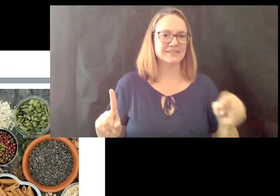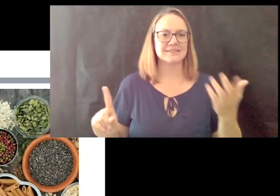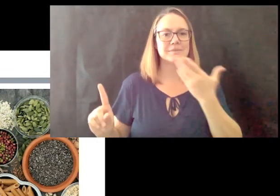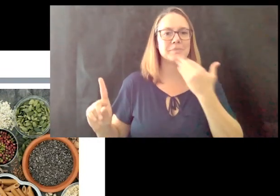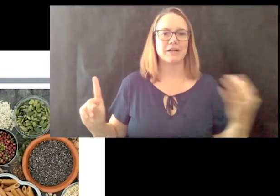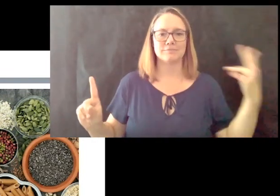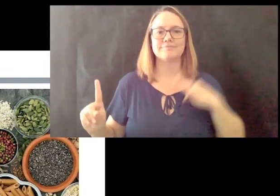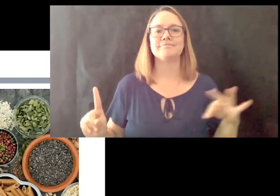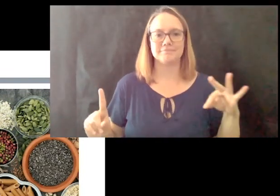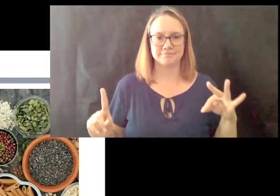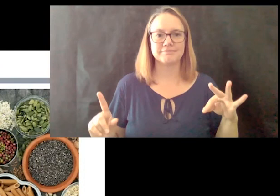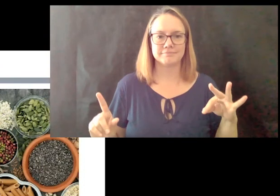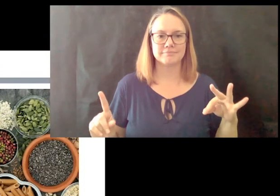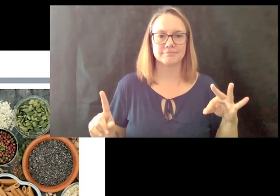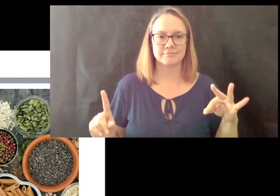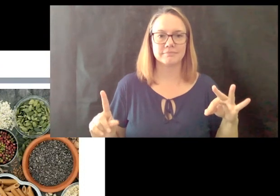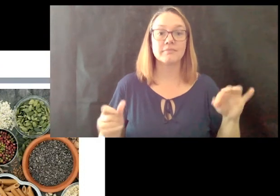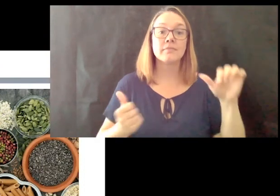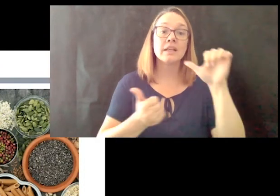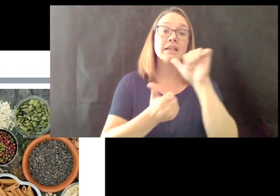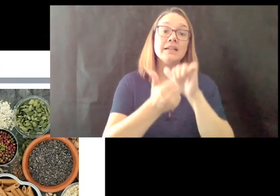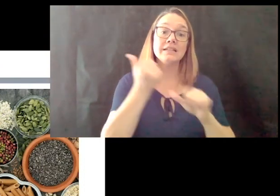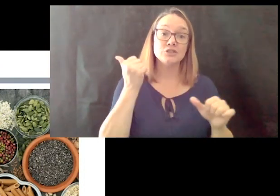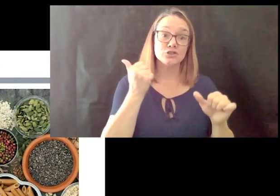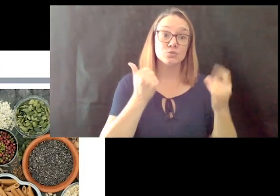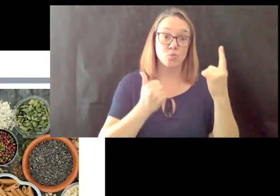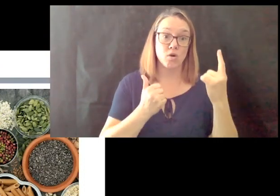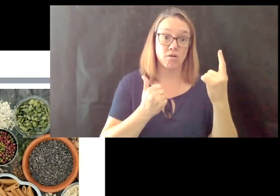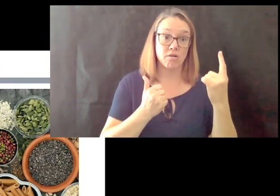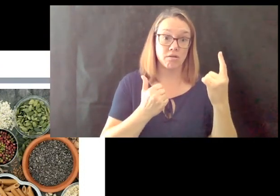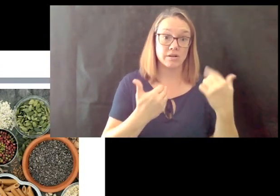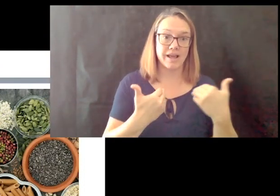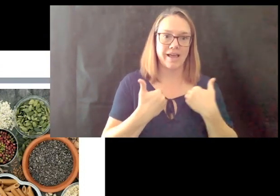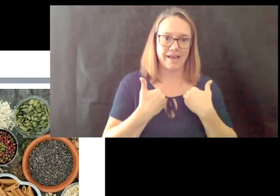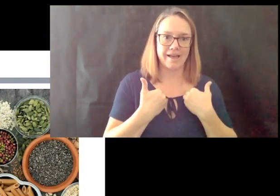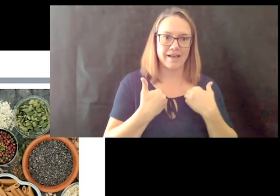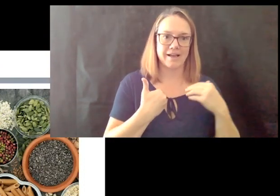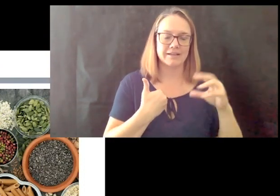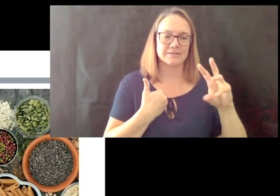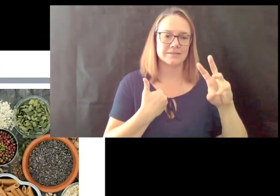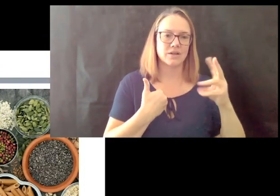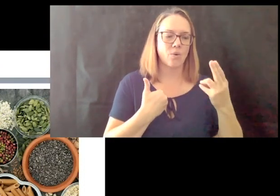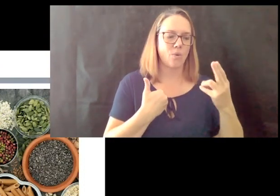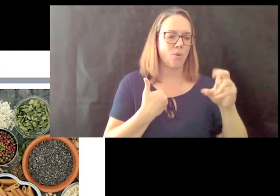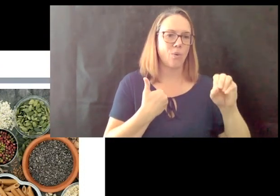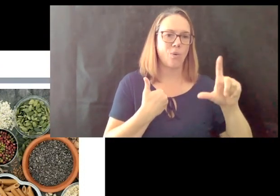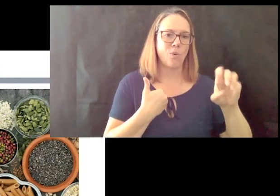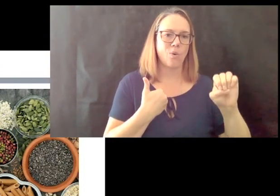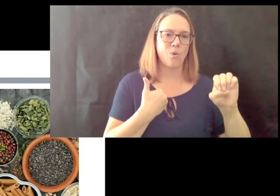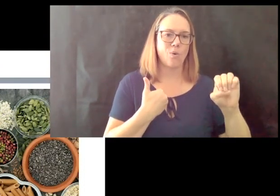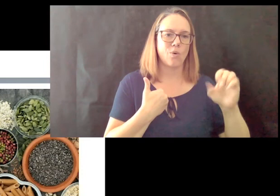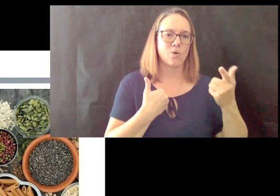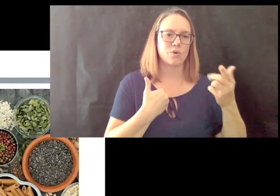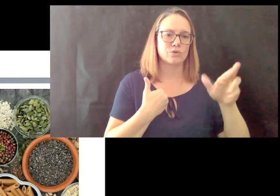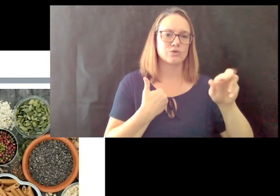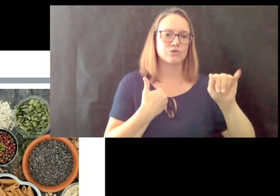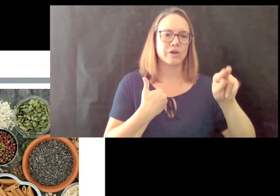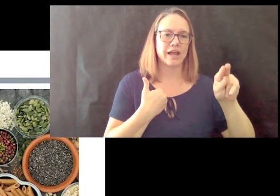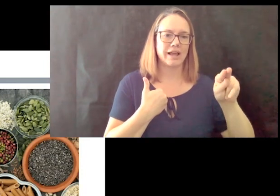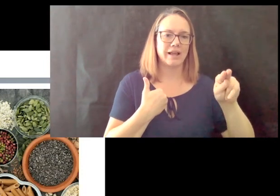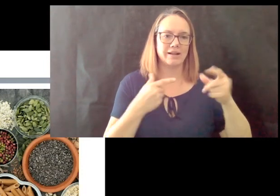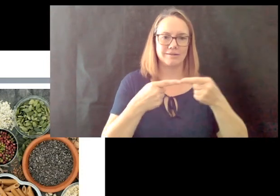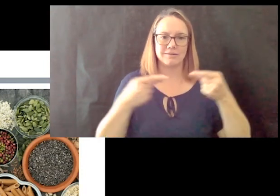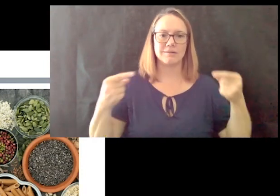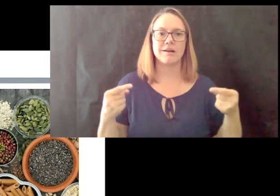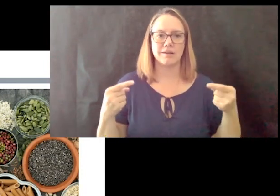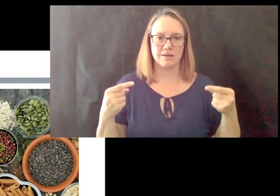maximize. And each grain product, like I said, usually has a whole grain counterpart. So white bread has